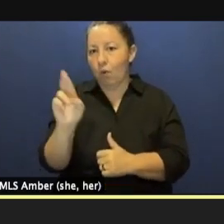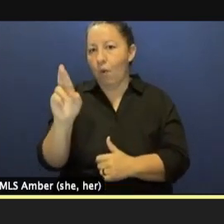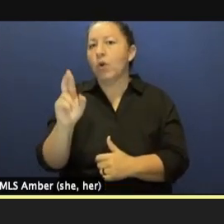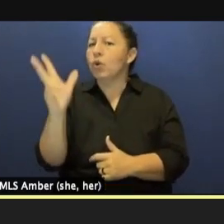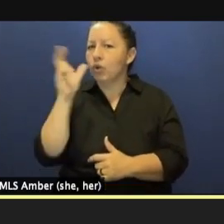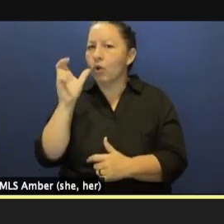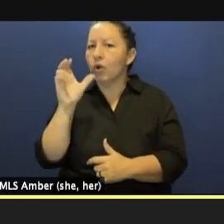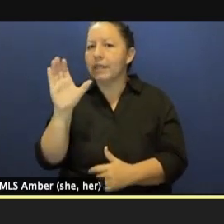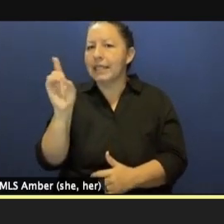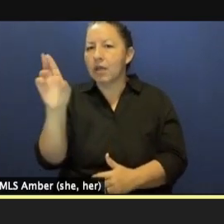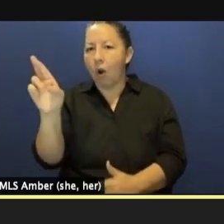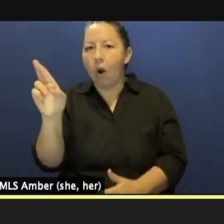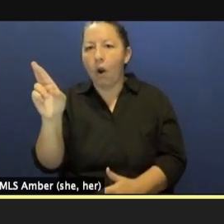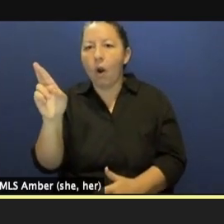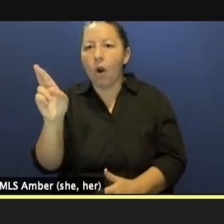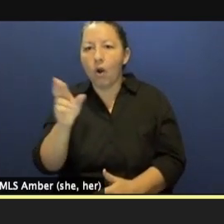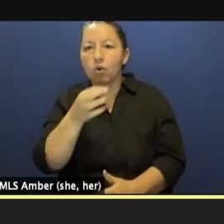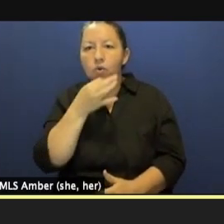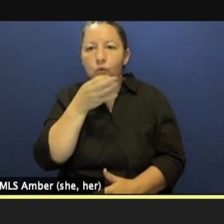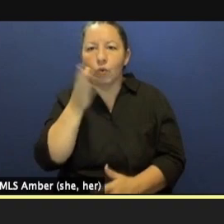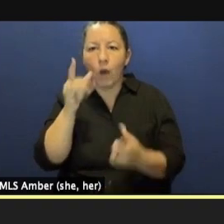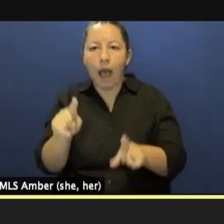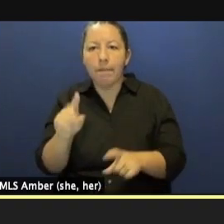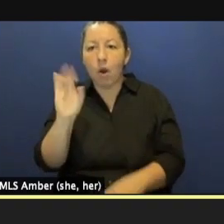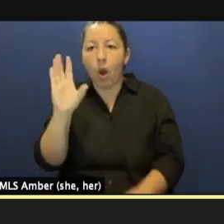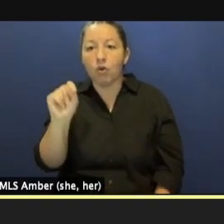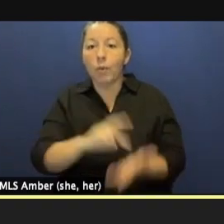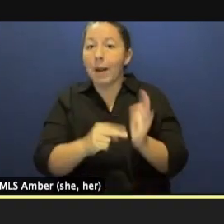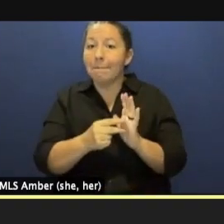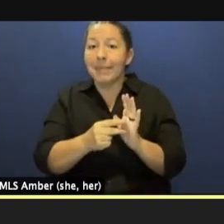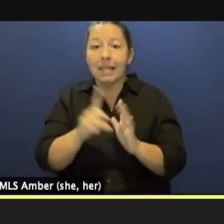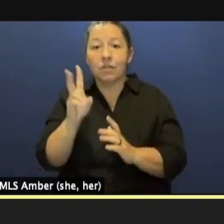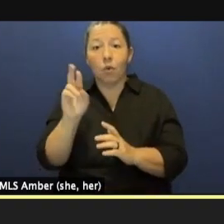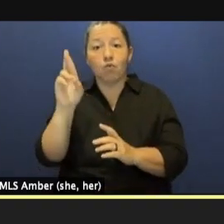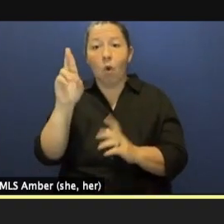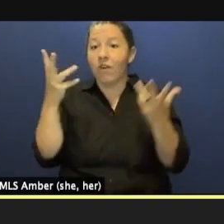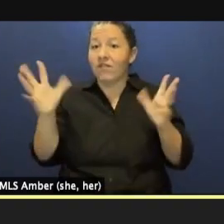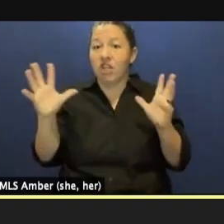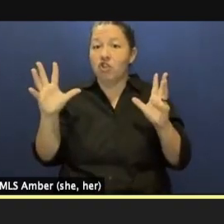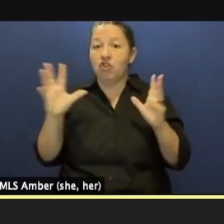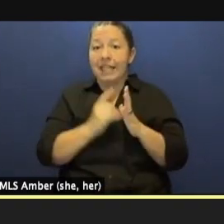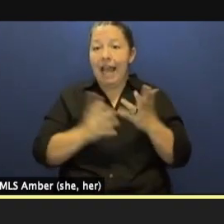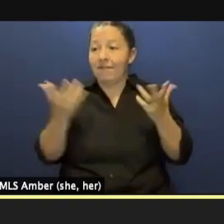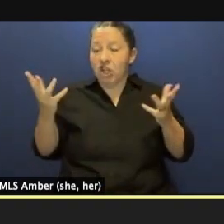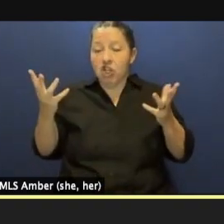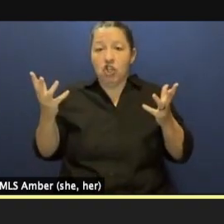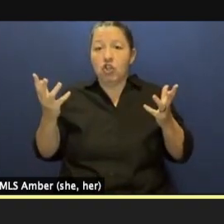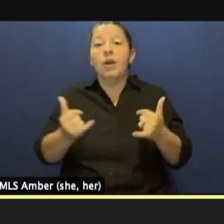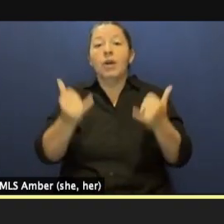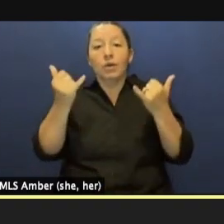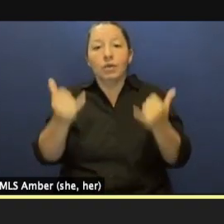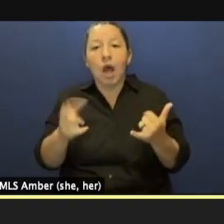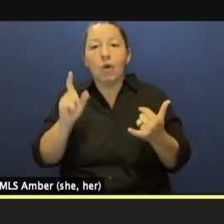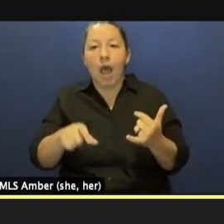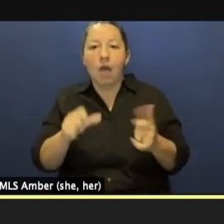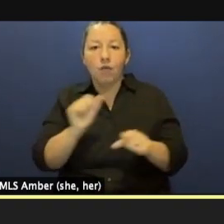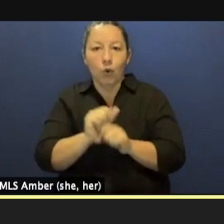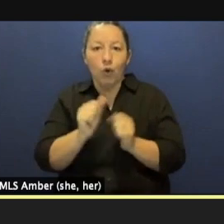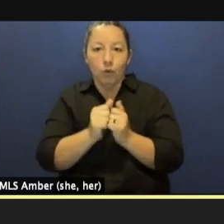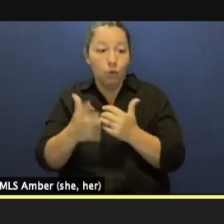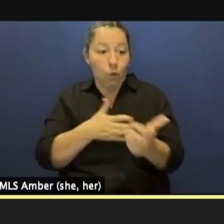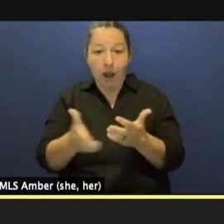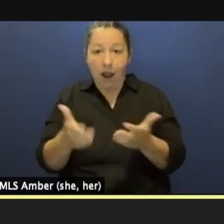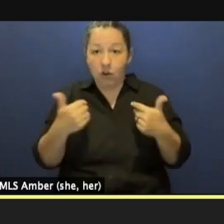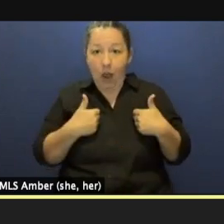in October, which means the rover is done being designed at that point, and now you have to work with what you have, the